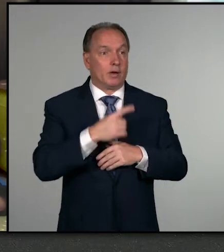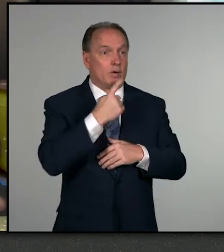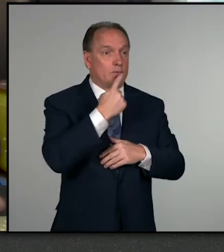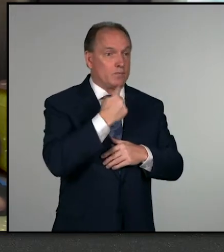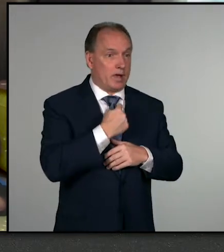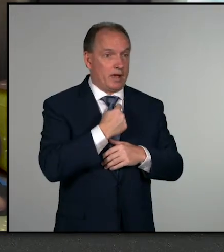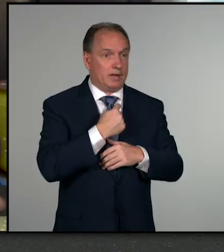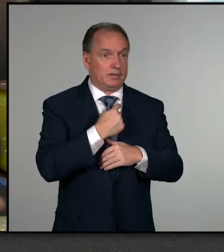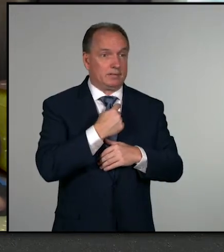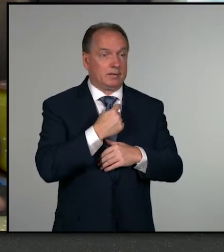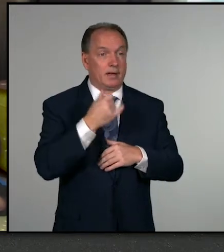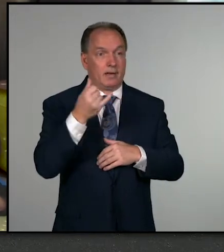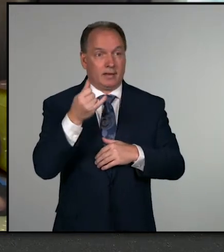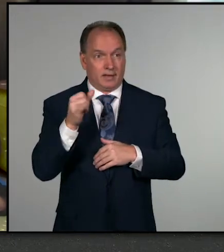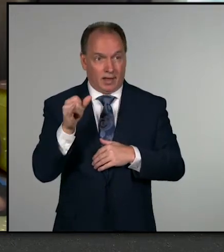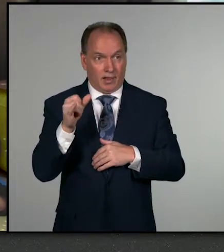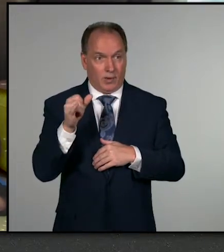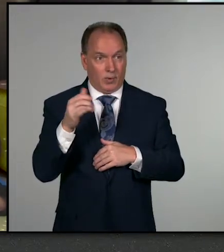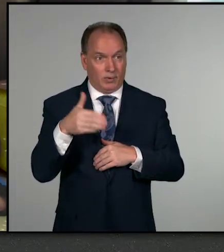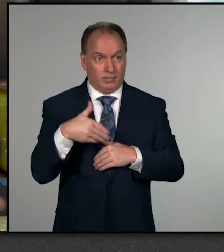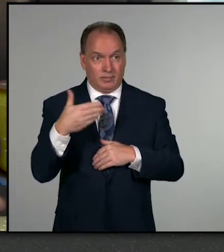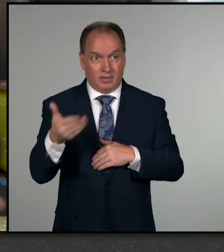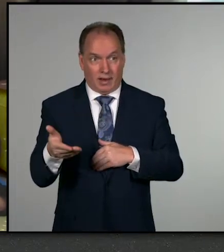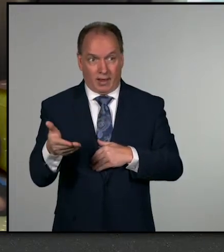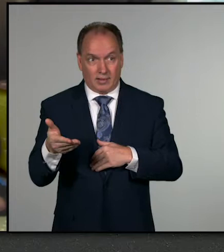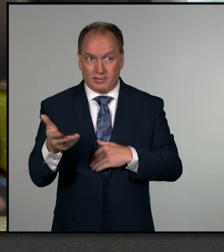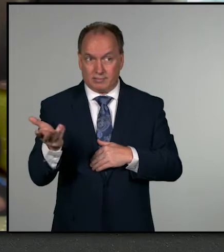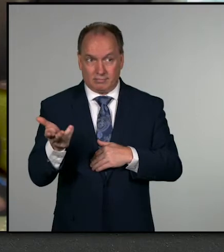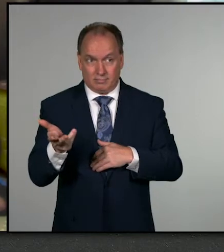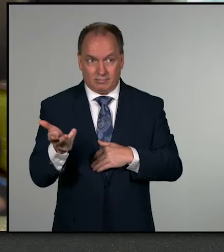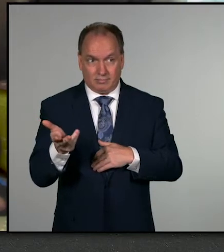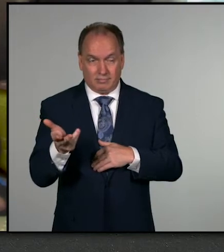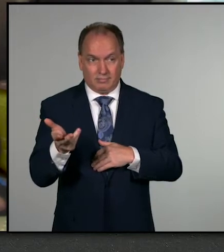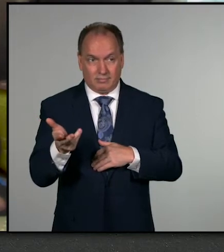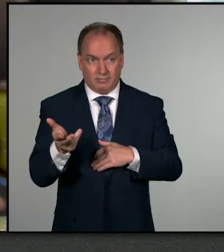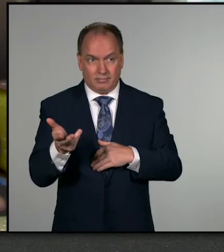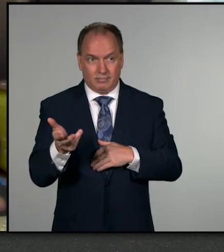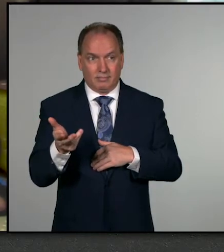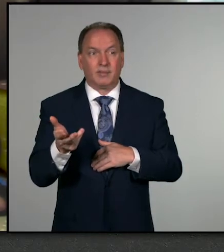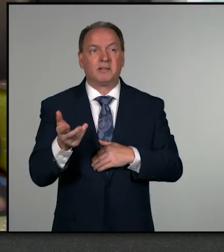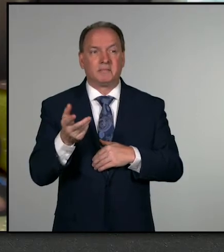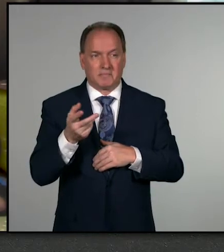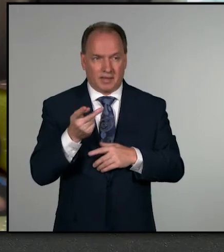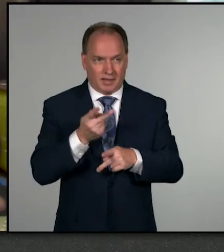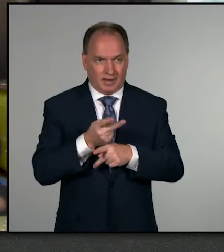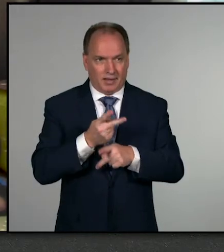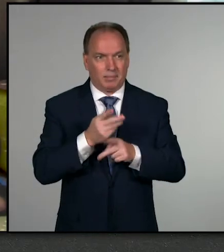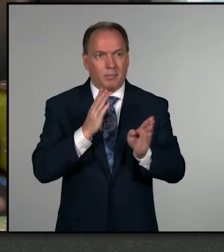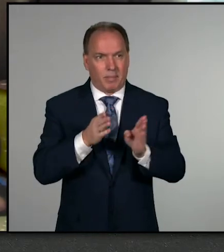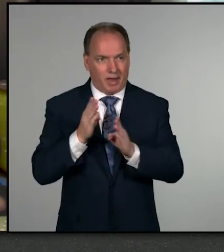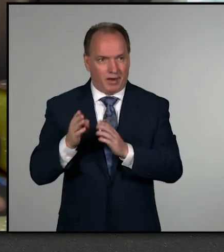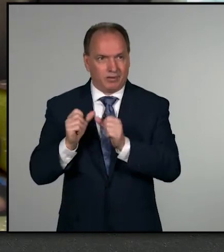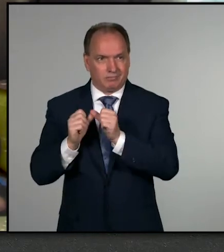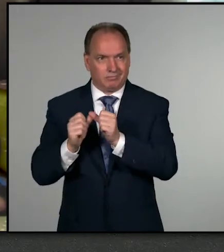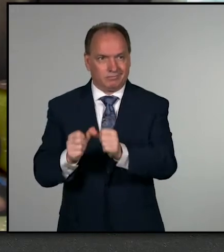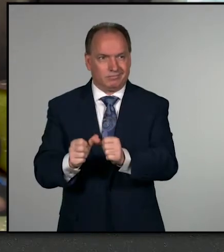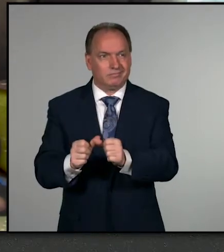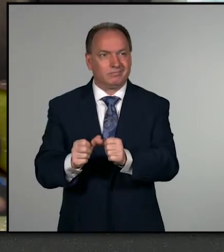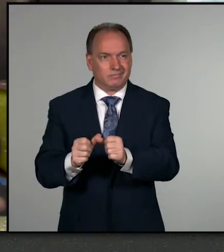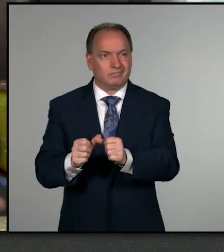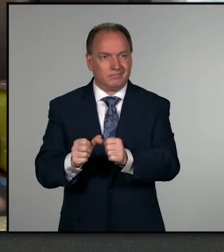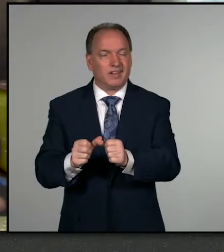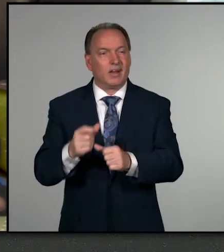So I have red, yellow. What color would I need next to keep my pattern going?